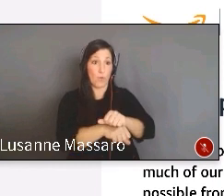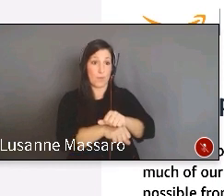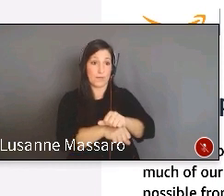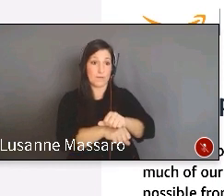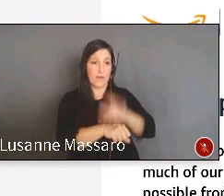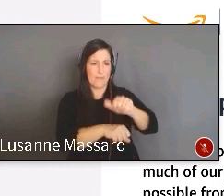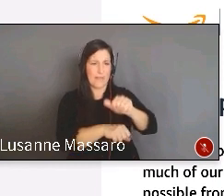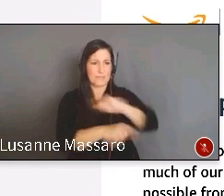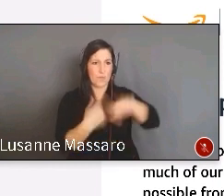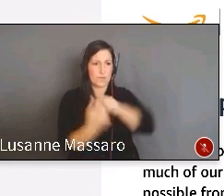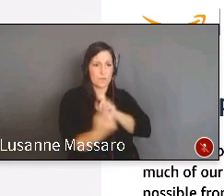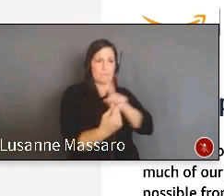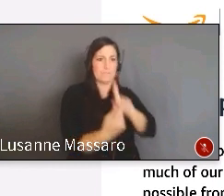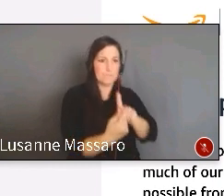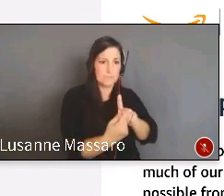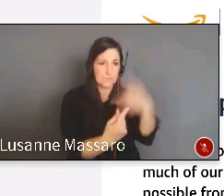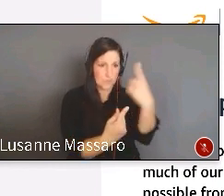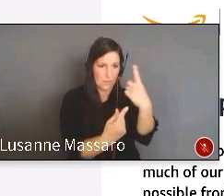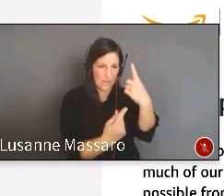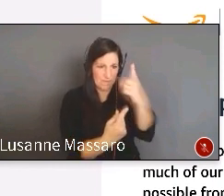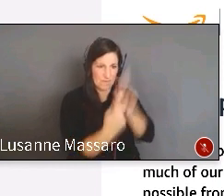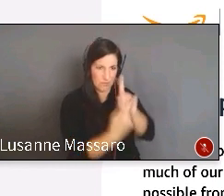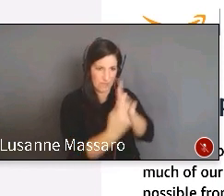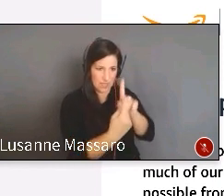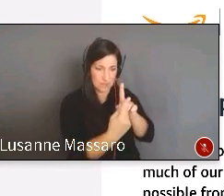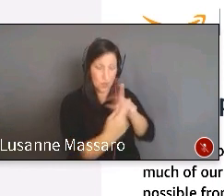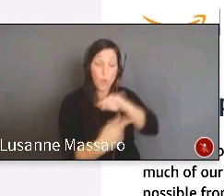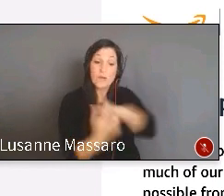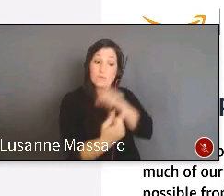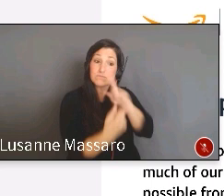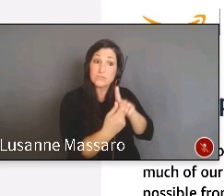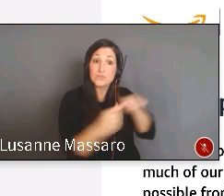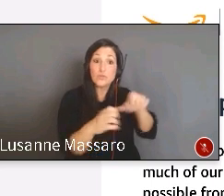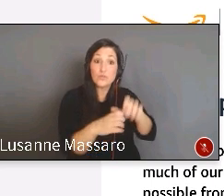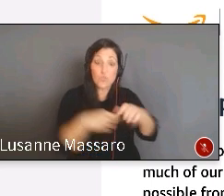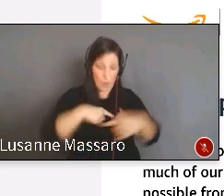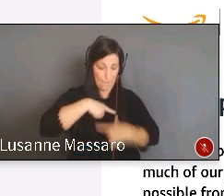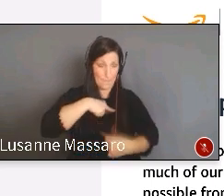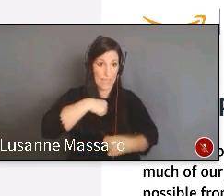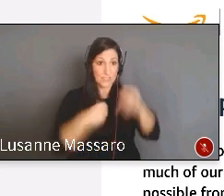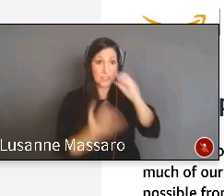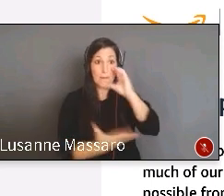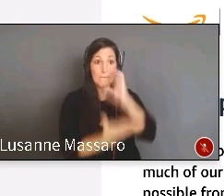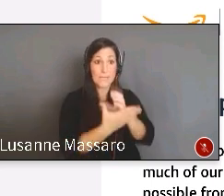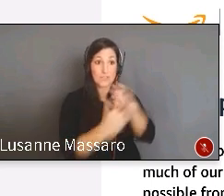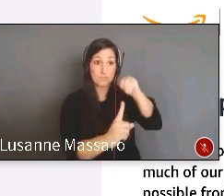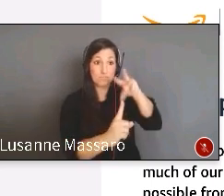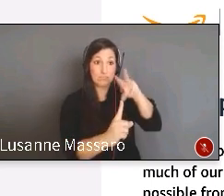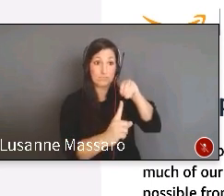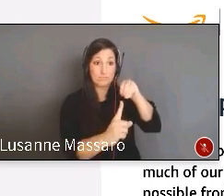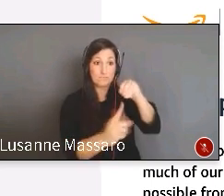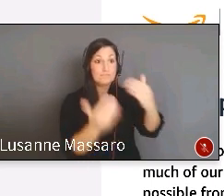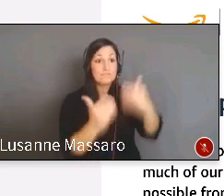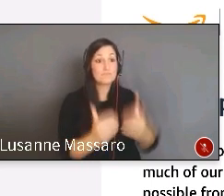portion of this process. At that appointment, you will take a badge photo. You will do a pre employment drug test. You will also have